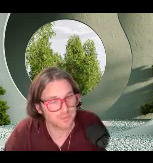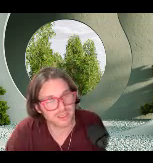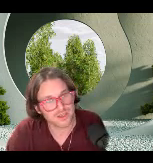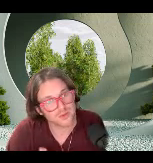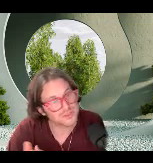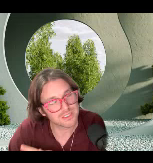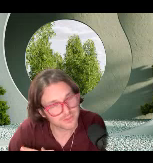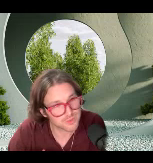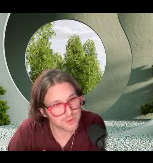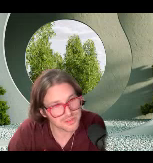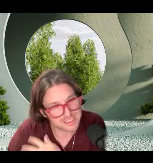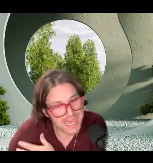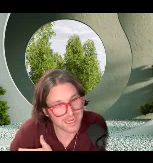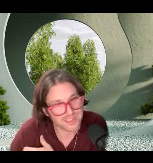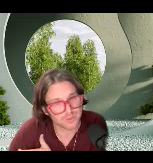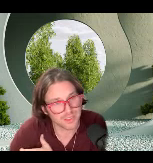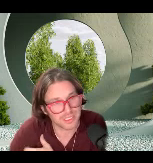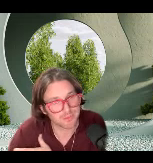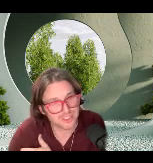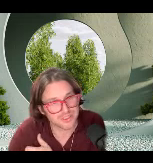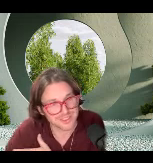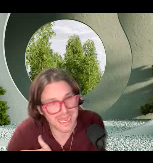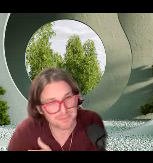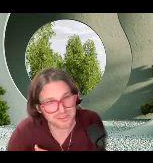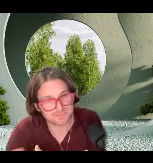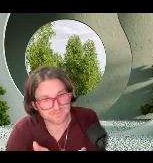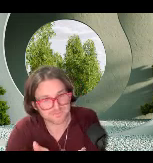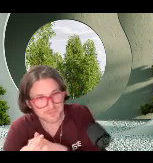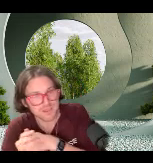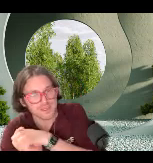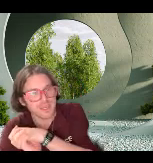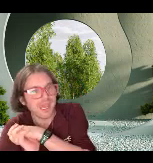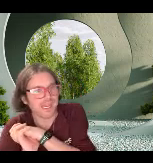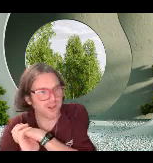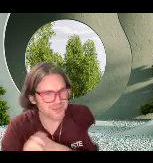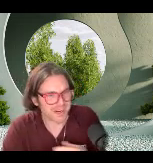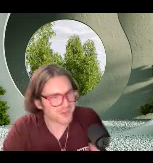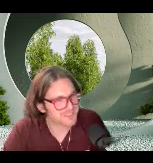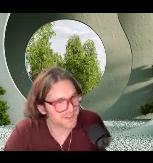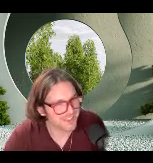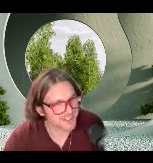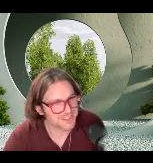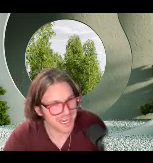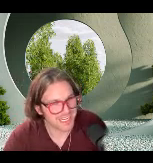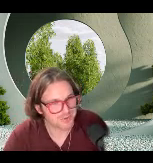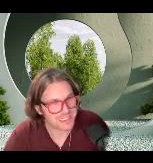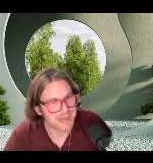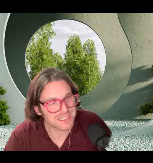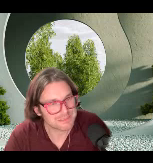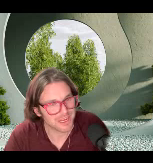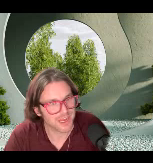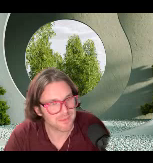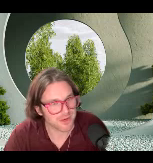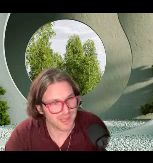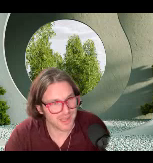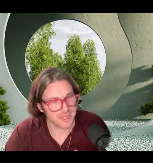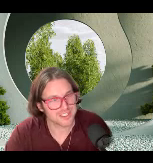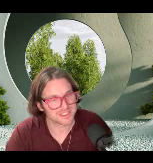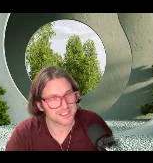where they are? Can we use some different tools and tech to really bridge those gaps? And also that cultivating of understanding and